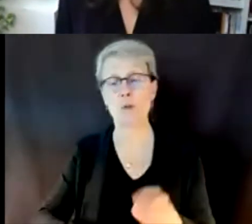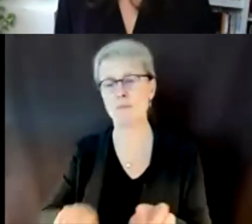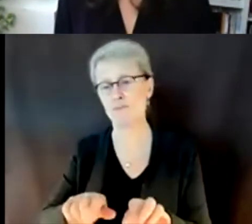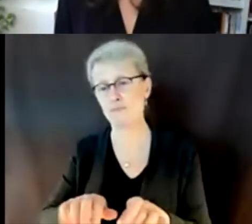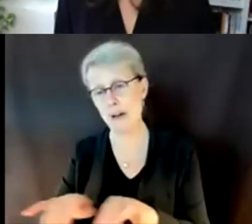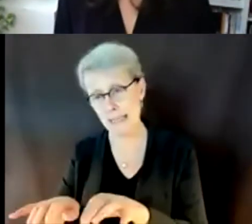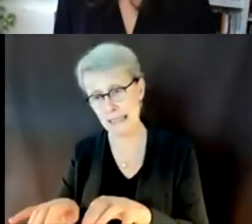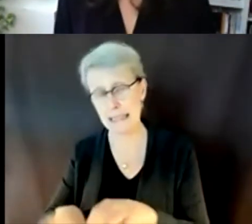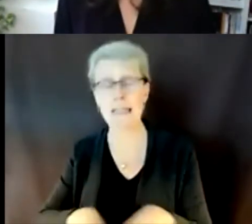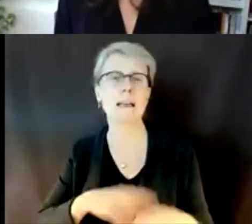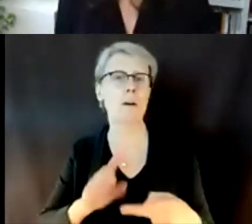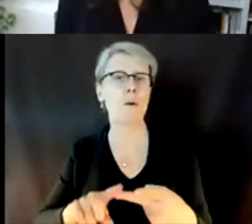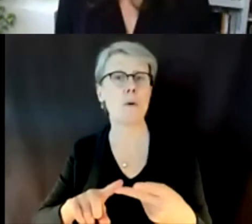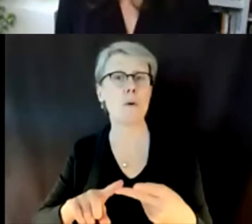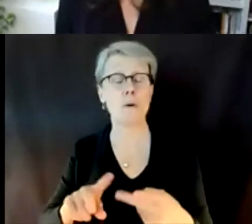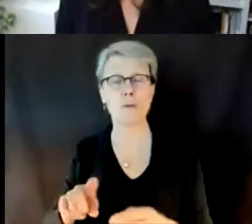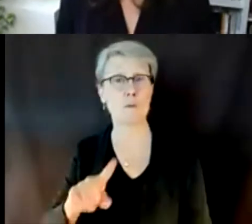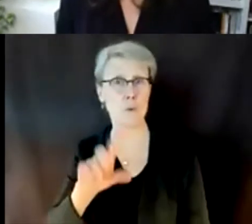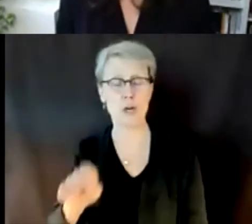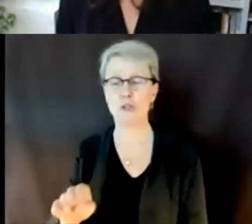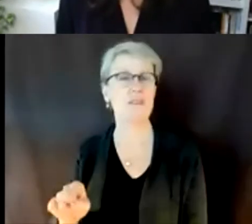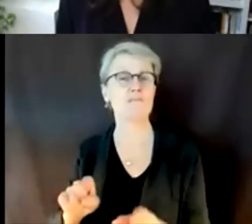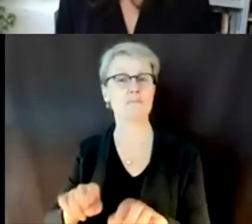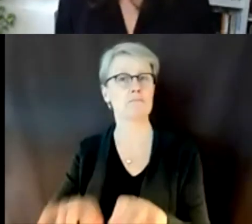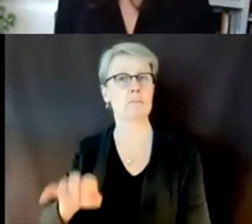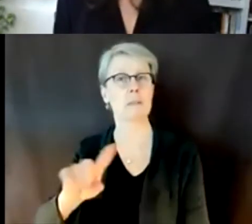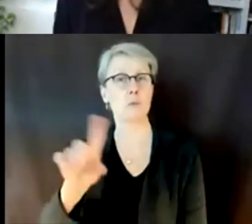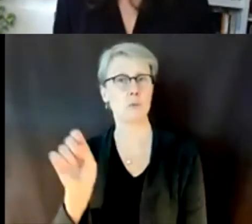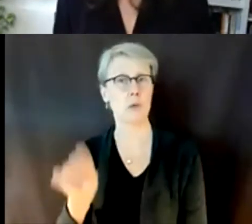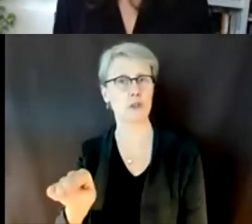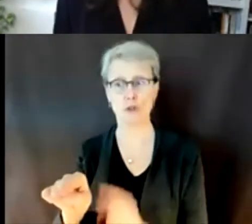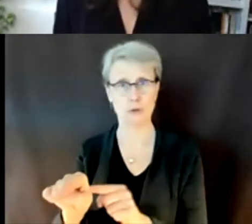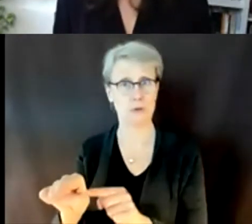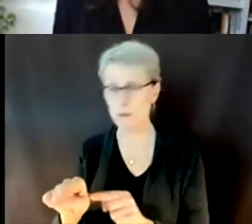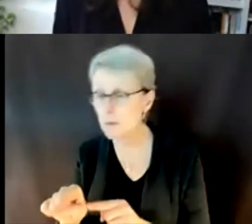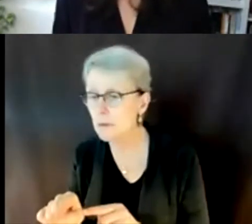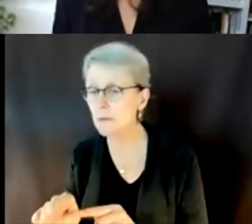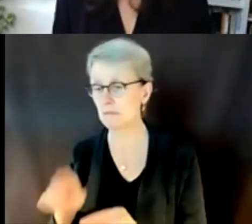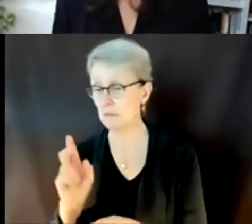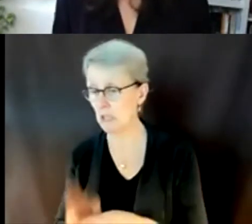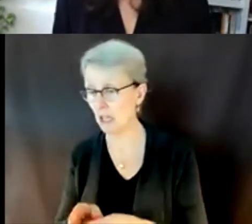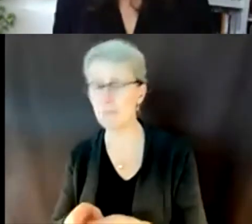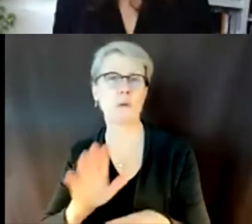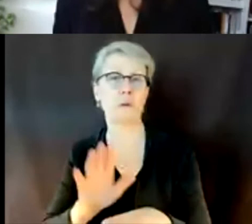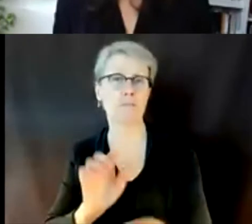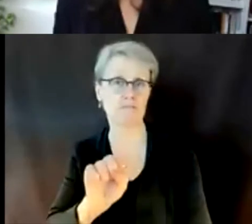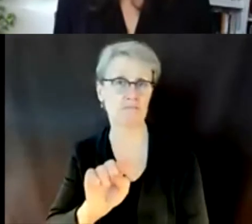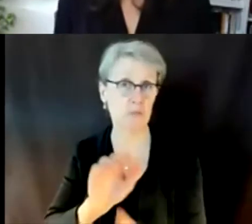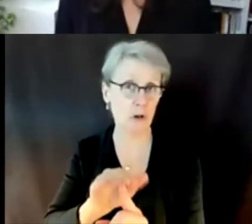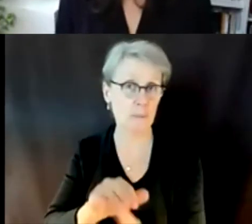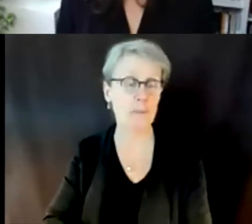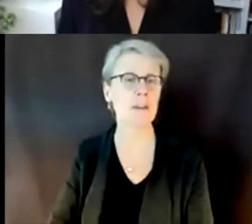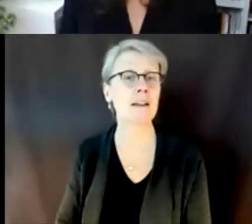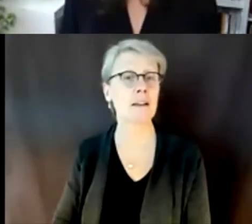putting a question mark, and then I know to call on you at some point. So here we go into digital